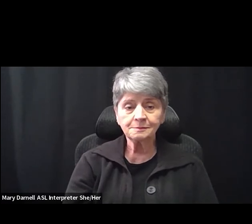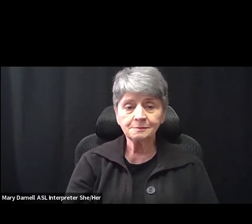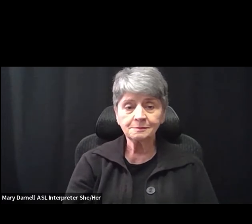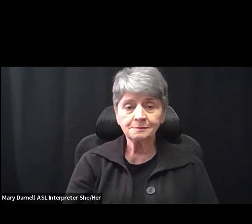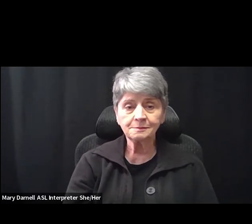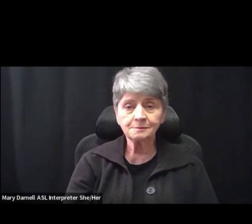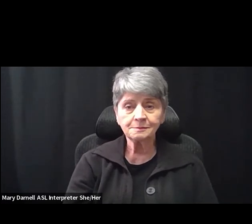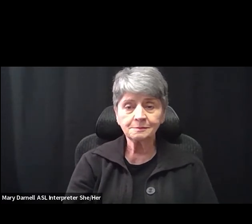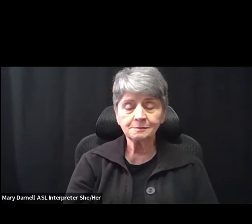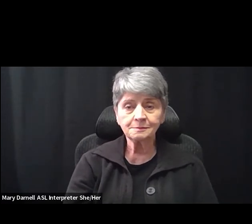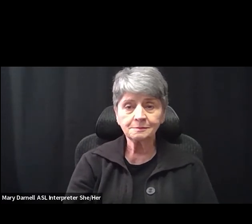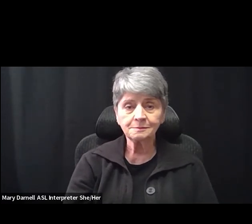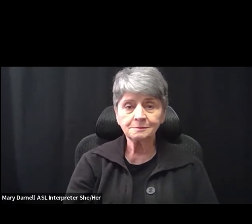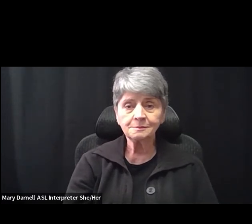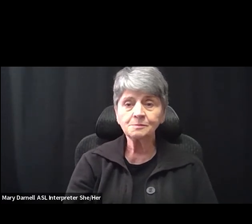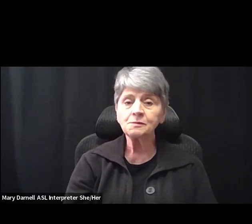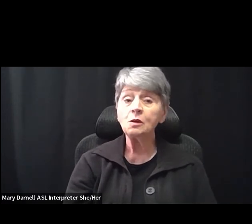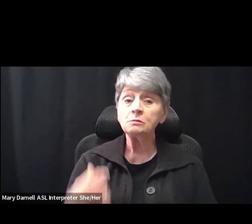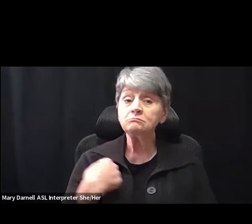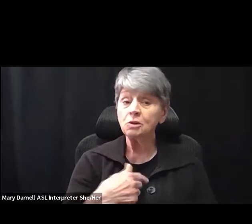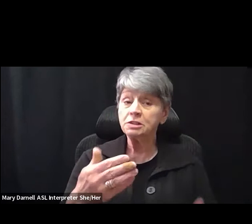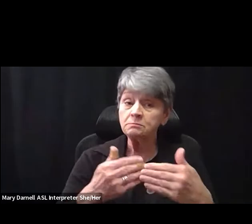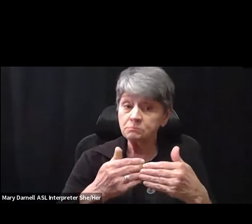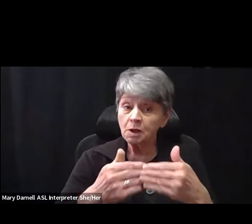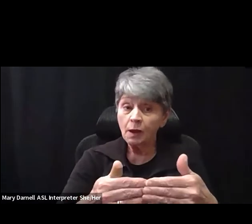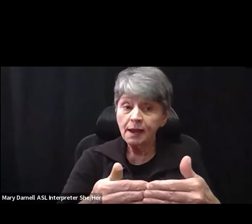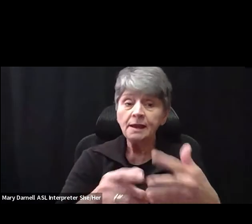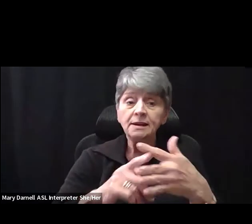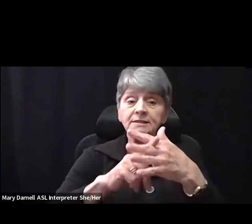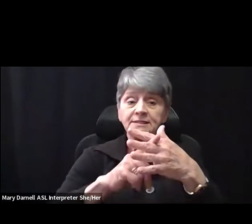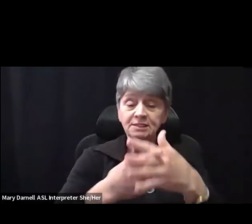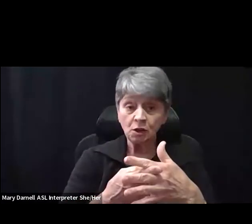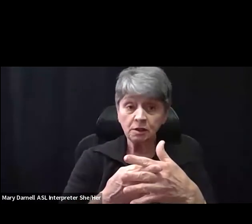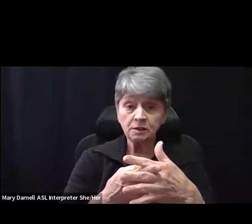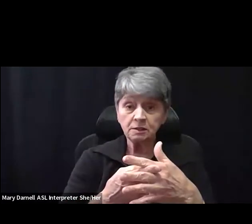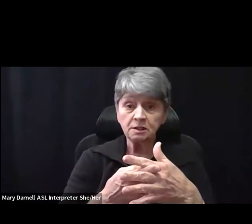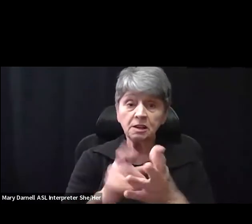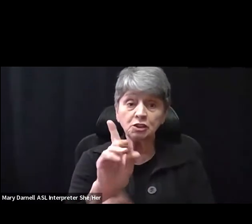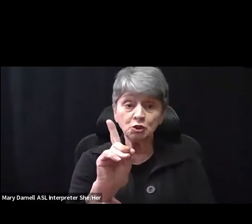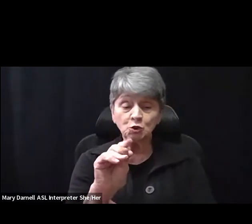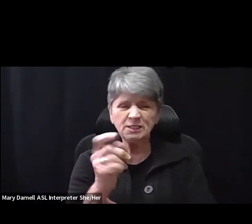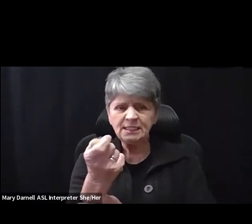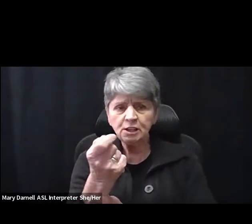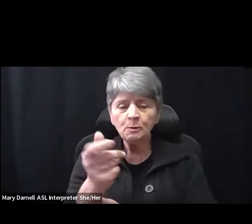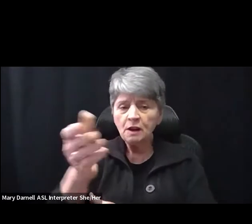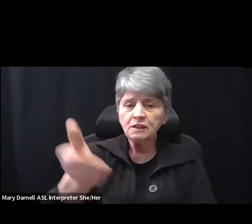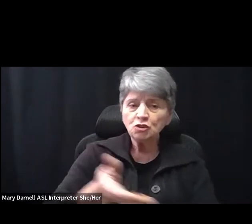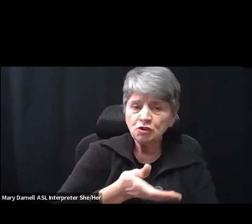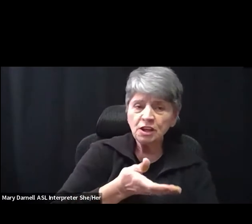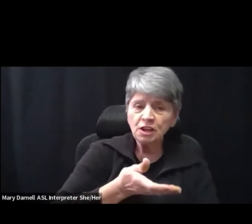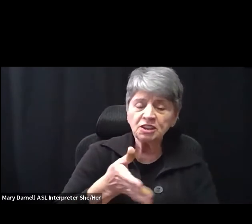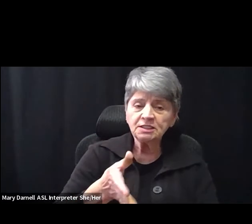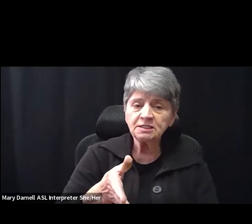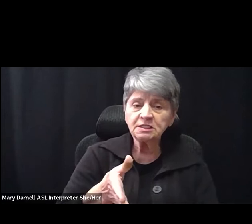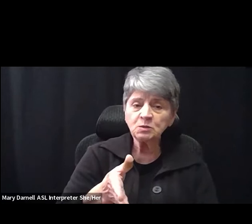All right, we're going to go ahead and get started and just do a little bit of introductions while the remaining of the folks